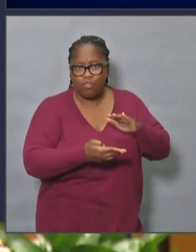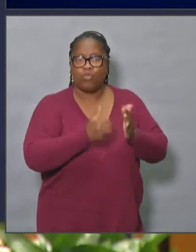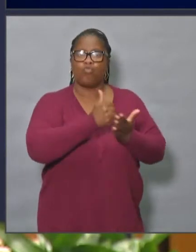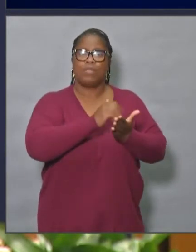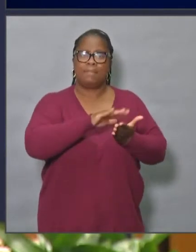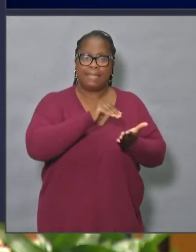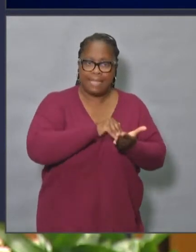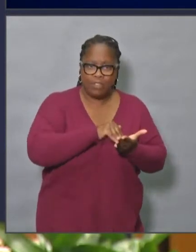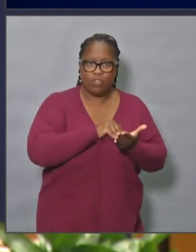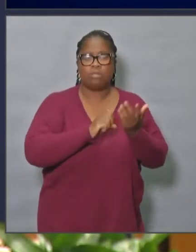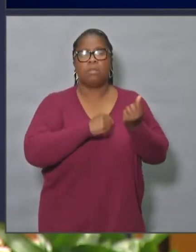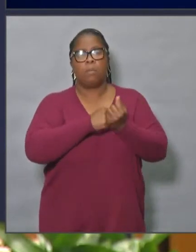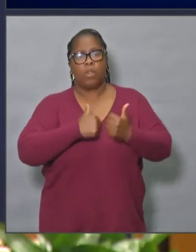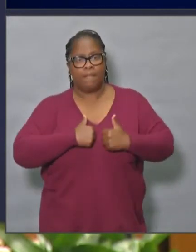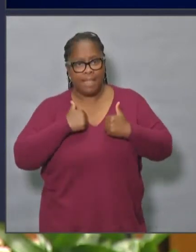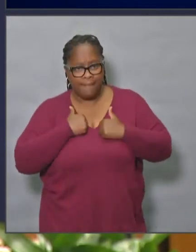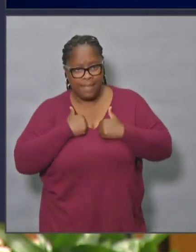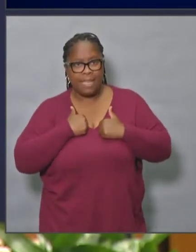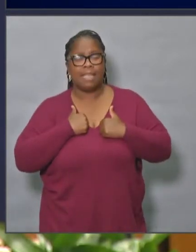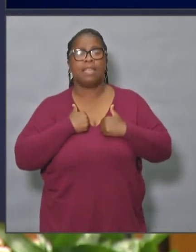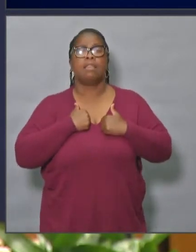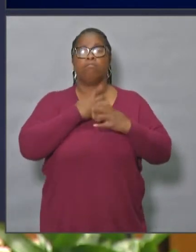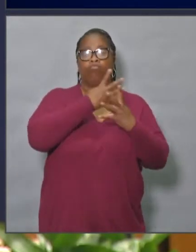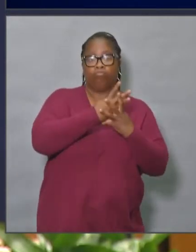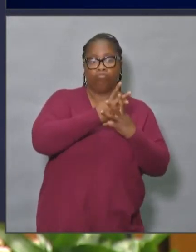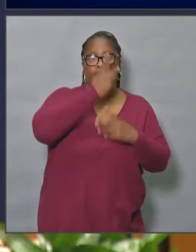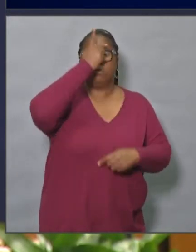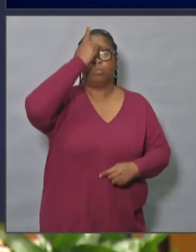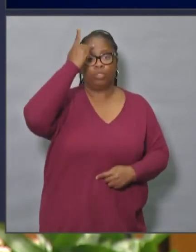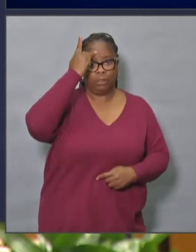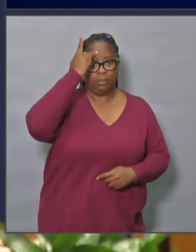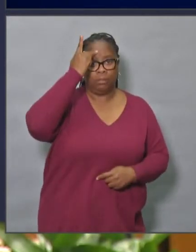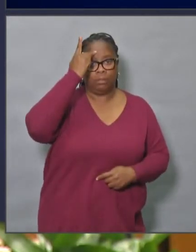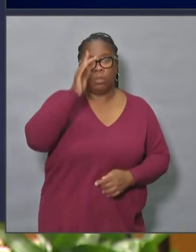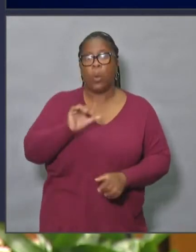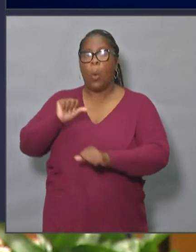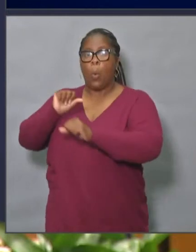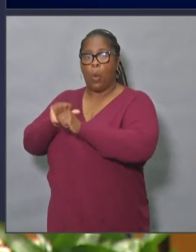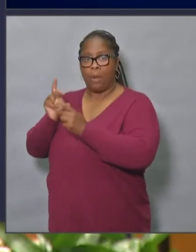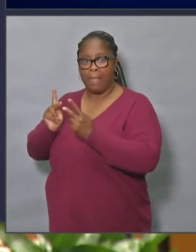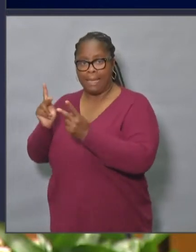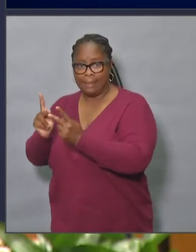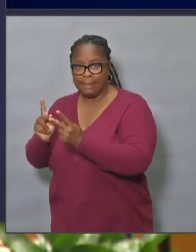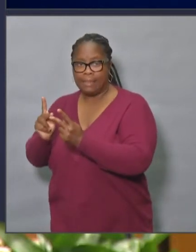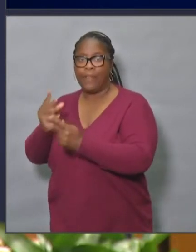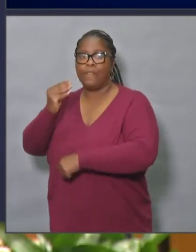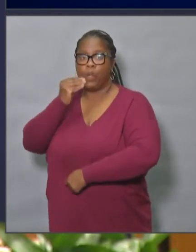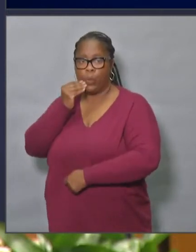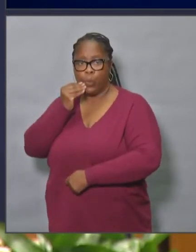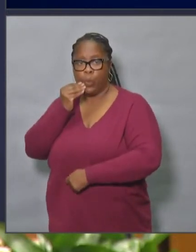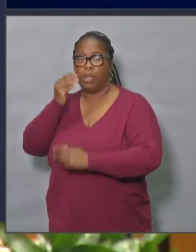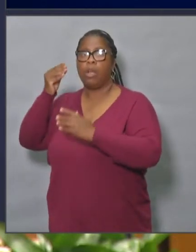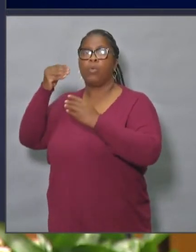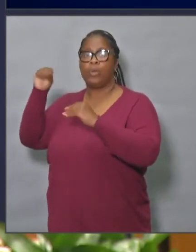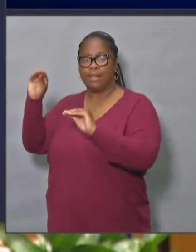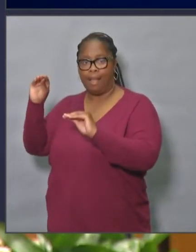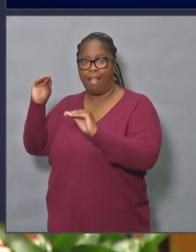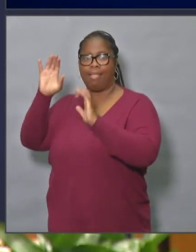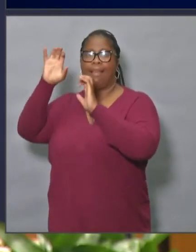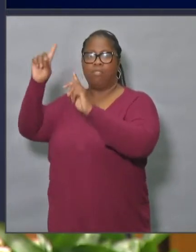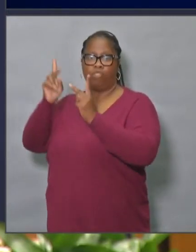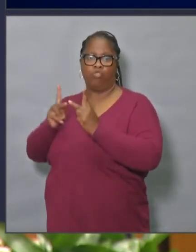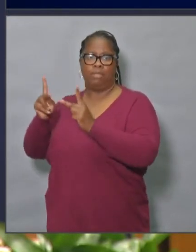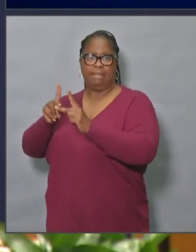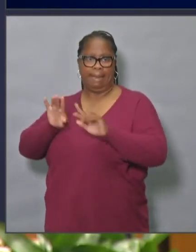treatment centers, supportive living, correctional facilities, workplaces, food and retail, and educational